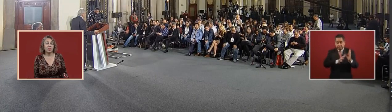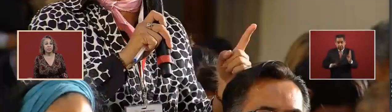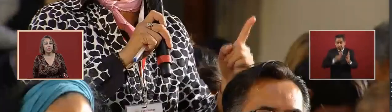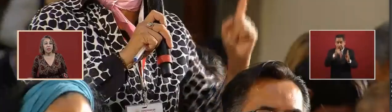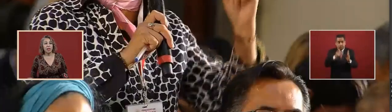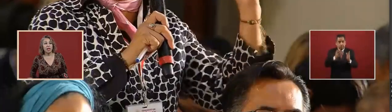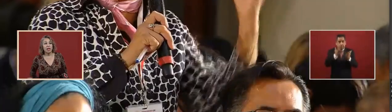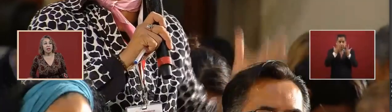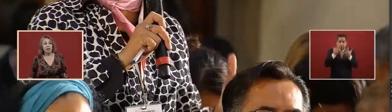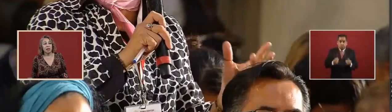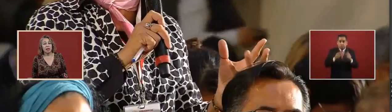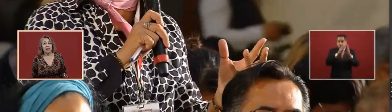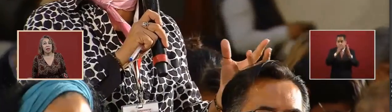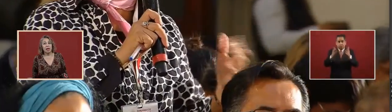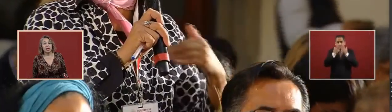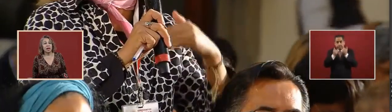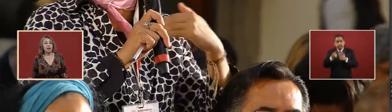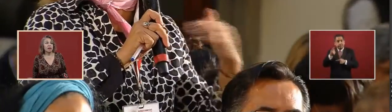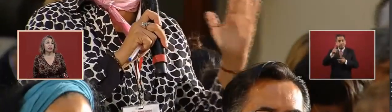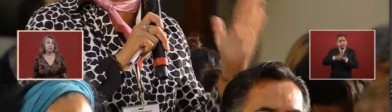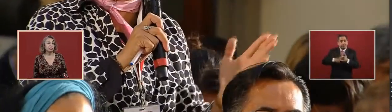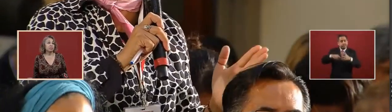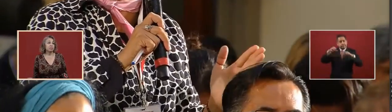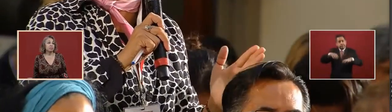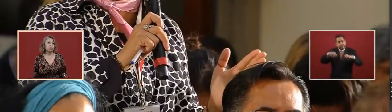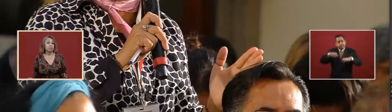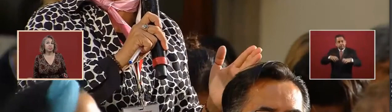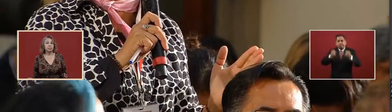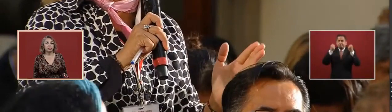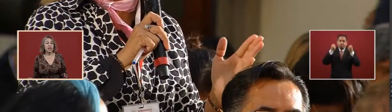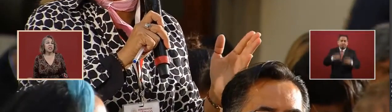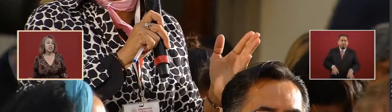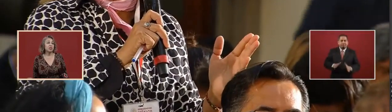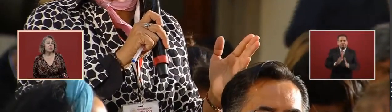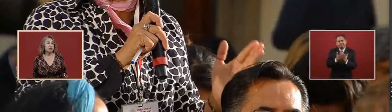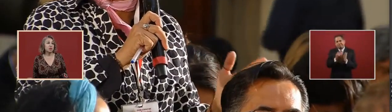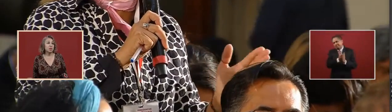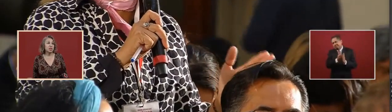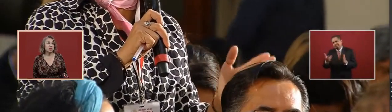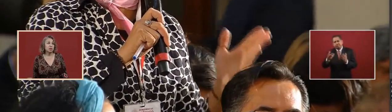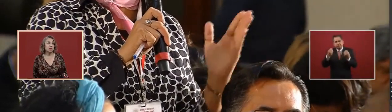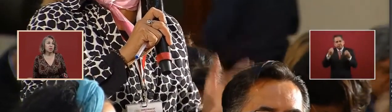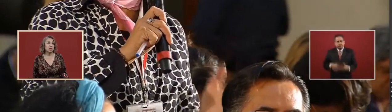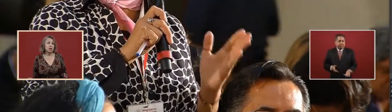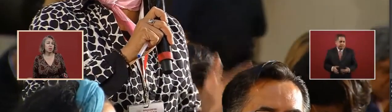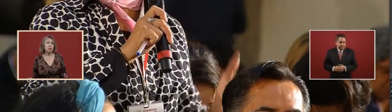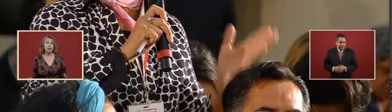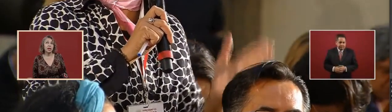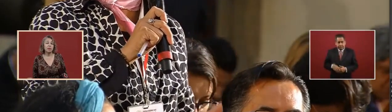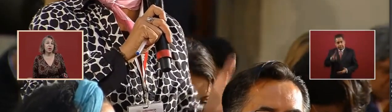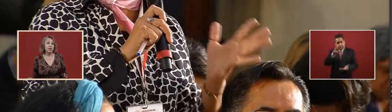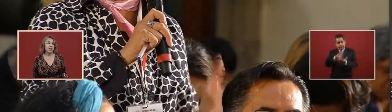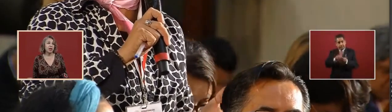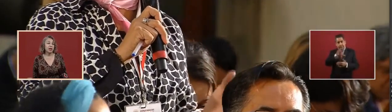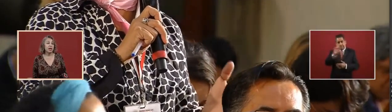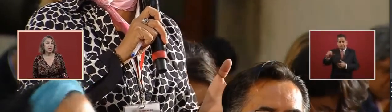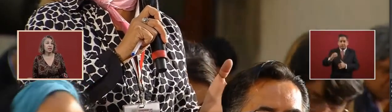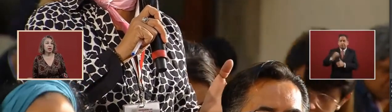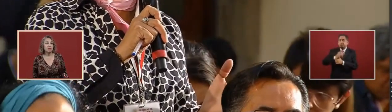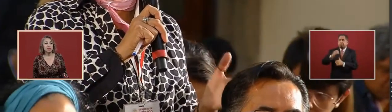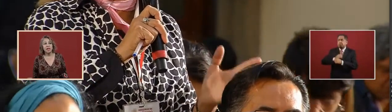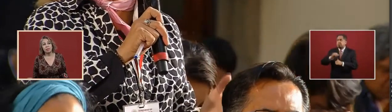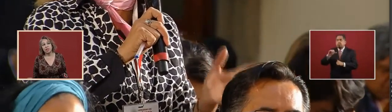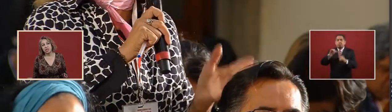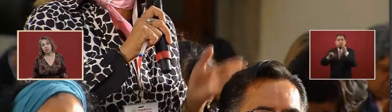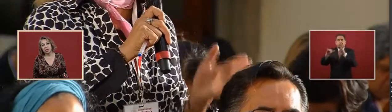living. Que se estuvo lloviendo por años y se perdieron miles, muchos libros. And so there was only one school or library